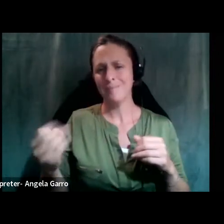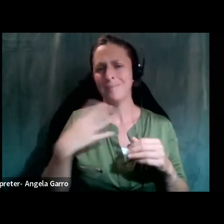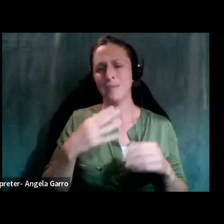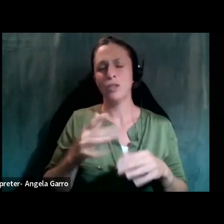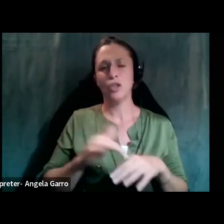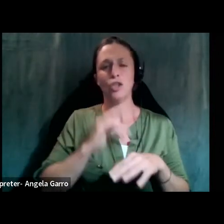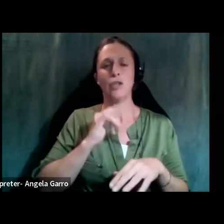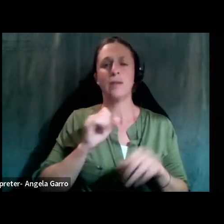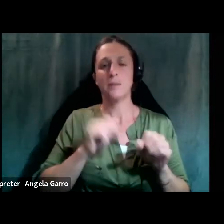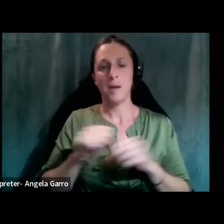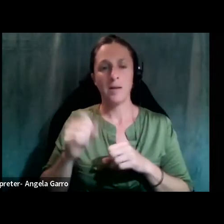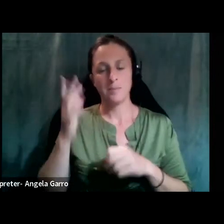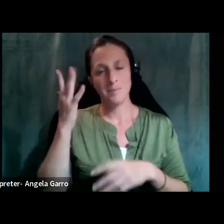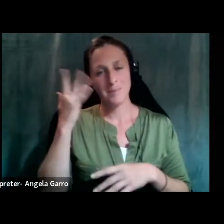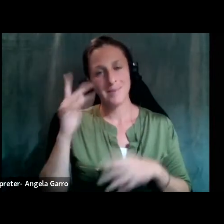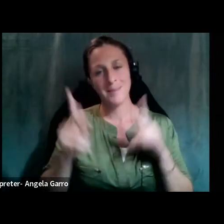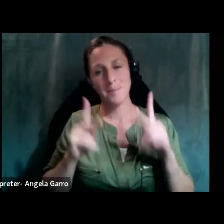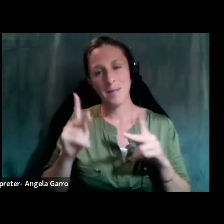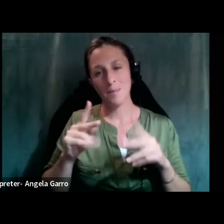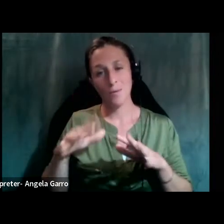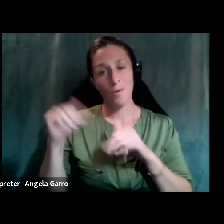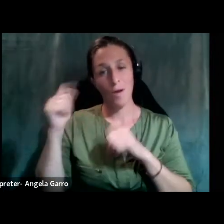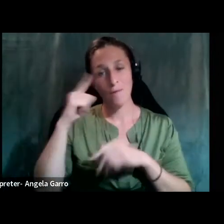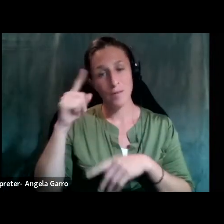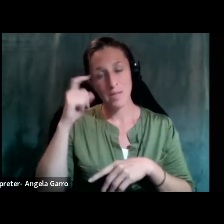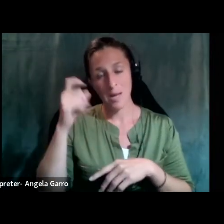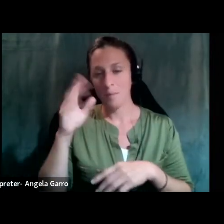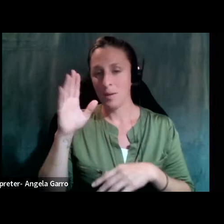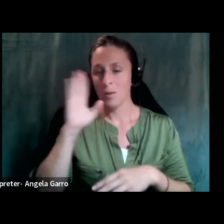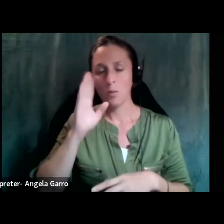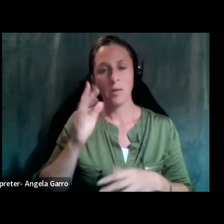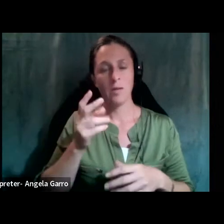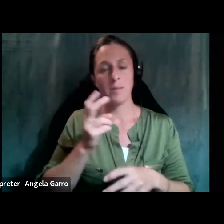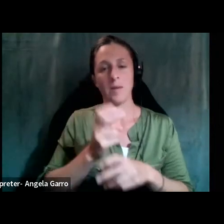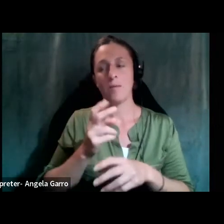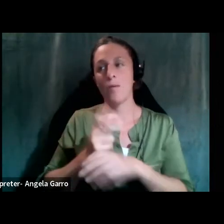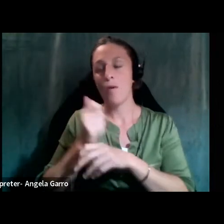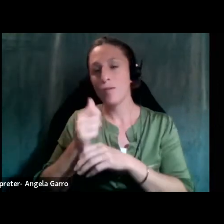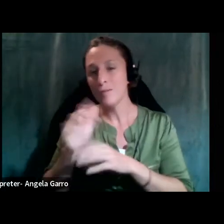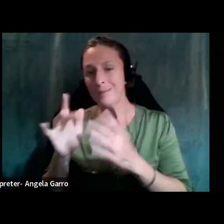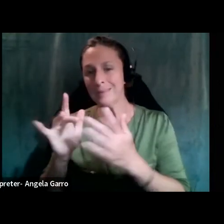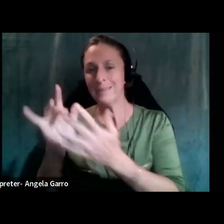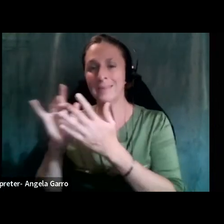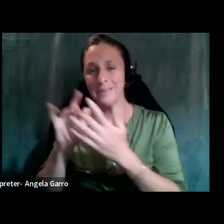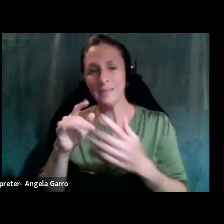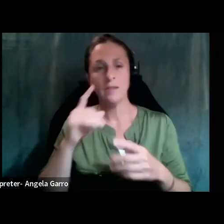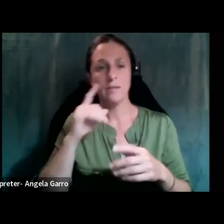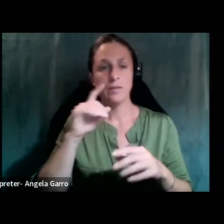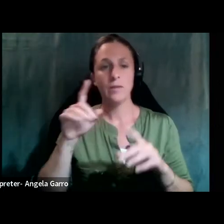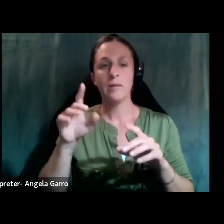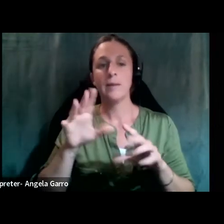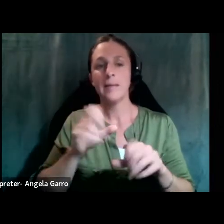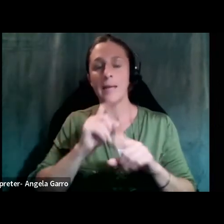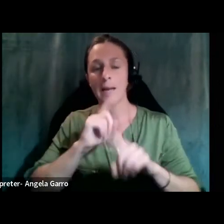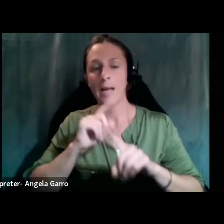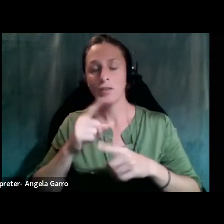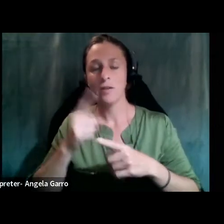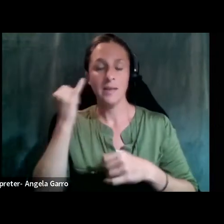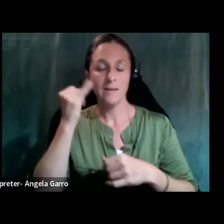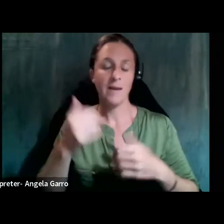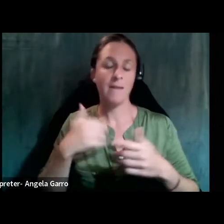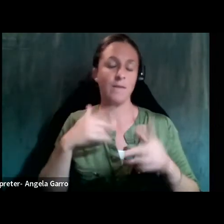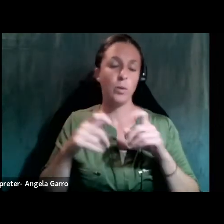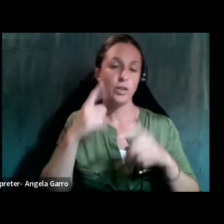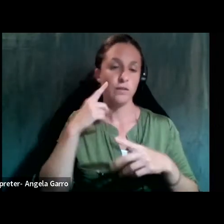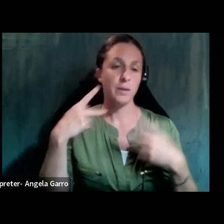people are gone for the summer. So it'll take me maybe a little bit of time to reach out to, if I have questions for PE teachers or athletic directors or things like that. I will try.